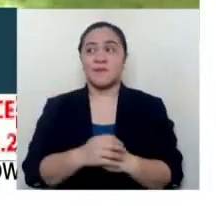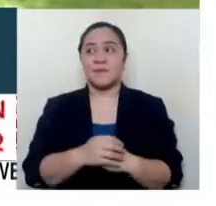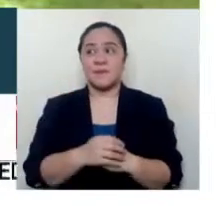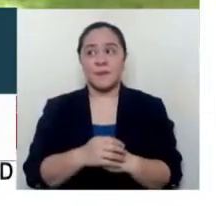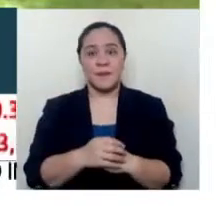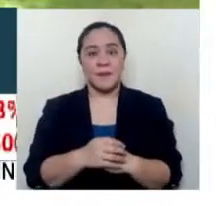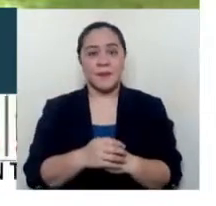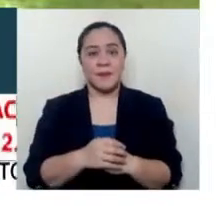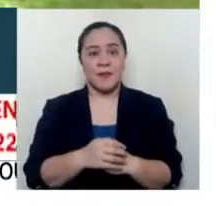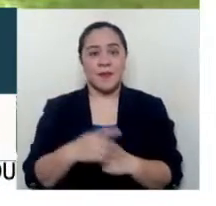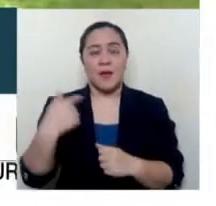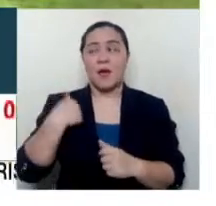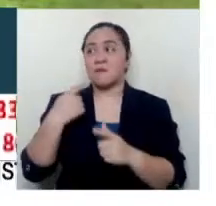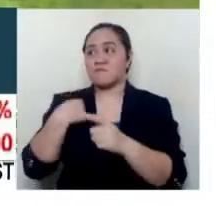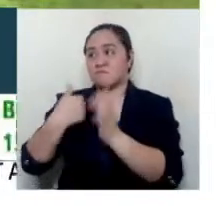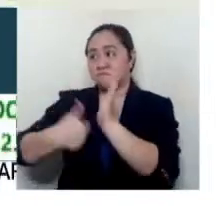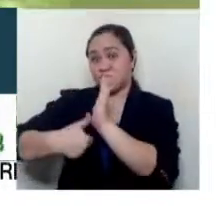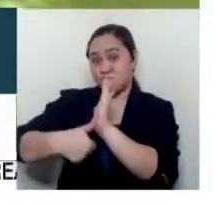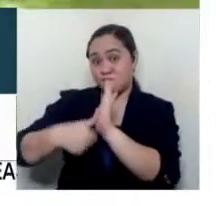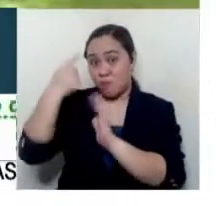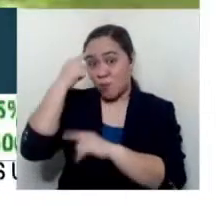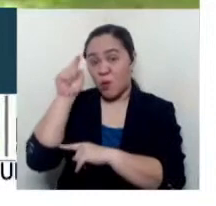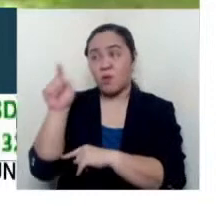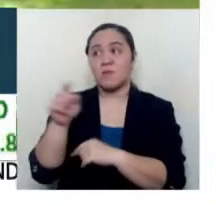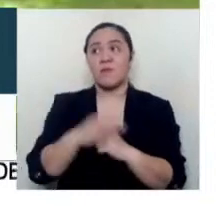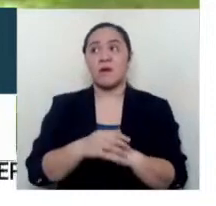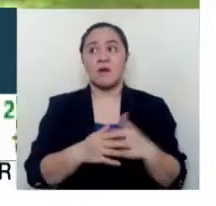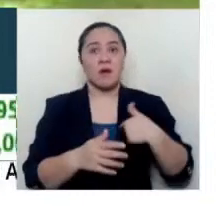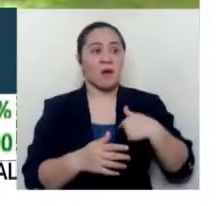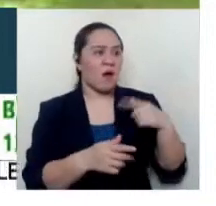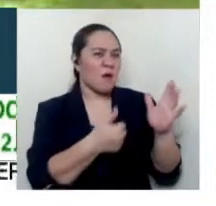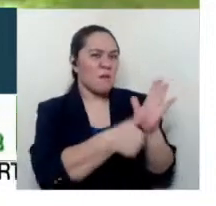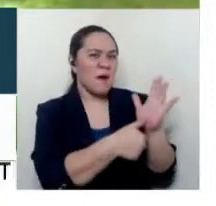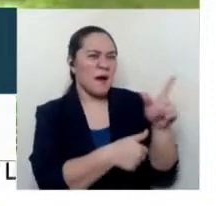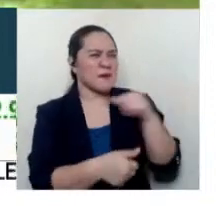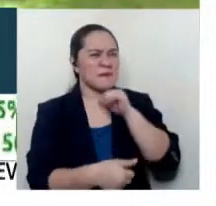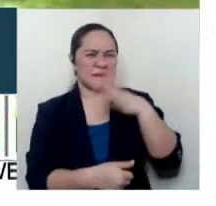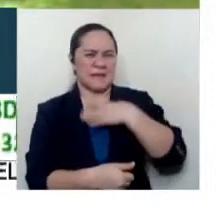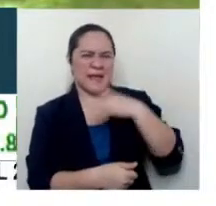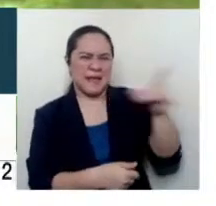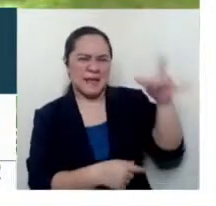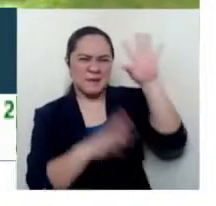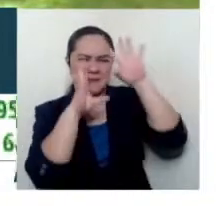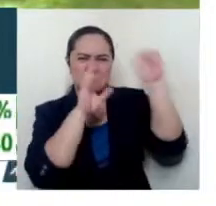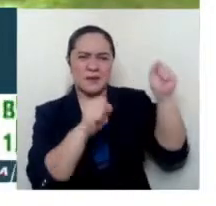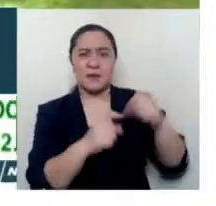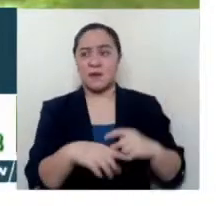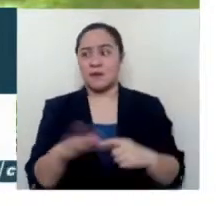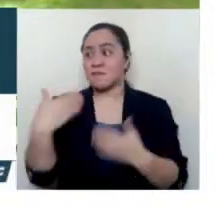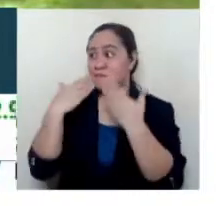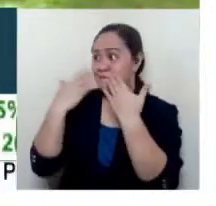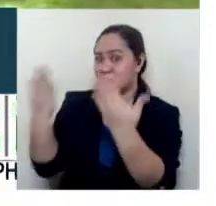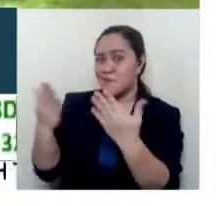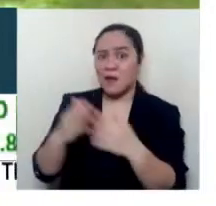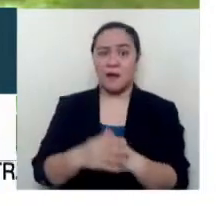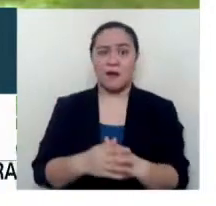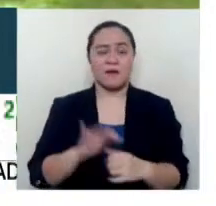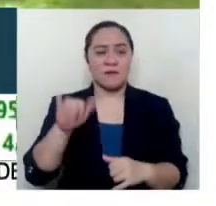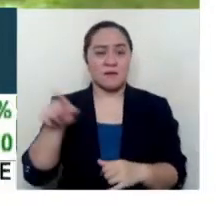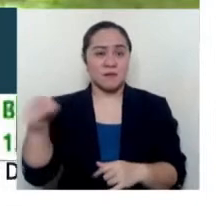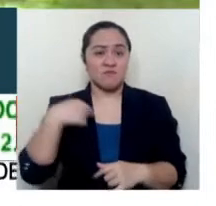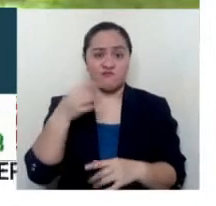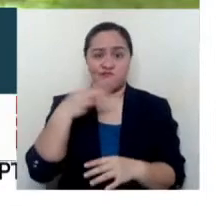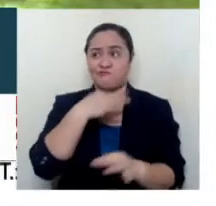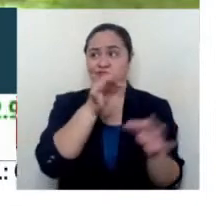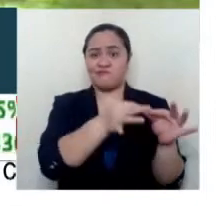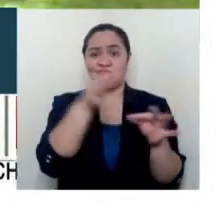I'm voting for you. Sasabihin, no. Hindi, ayoko yung sinusuporta mong presidente. You would say thank you. And it's not for you to say